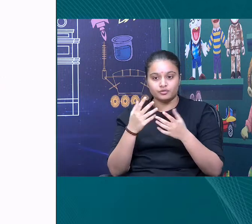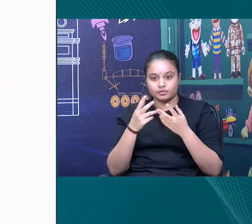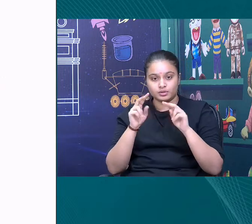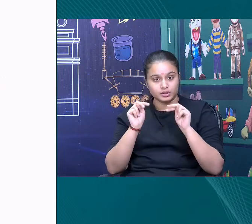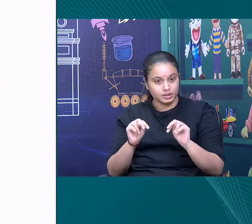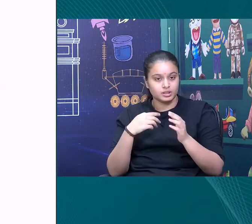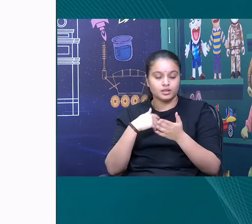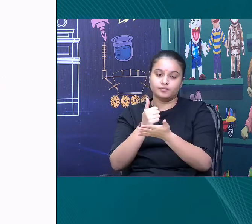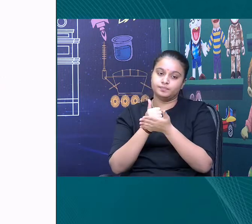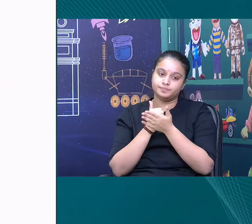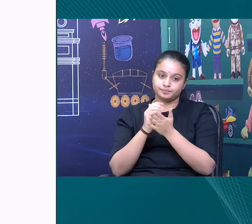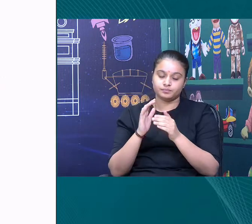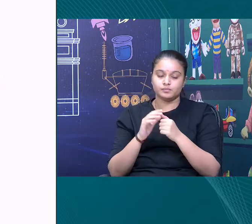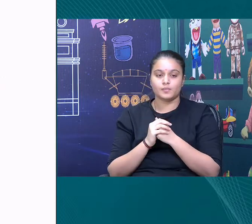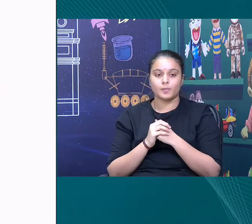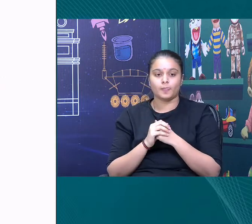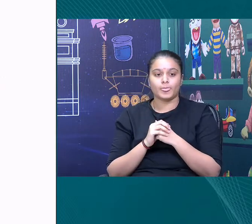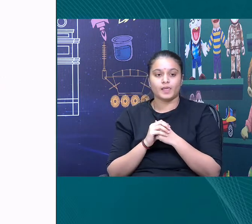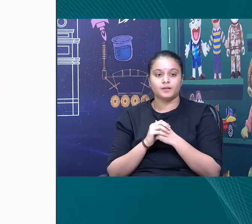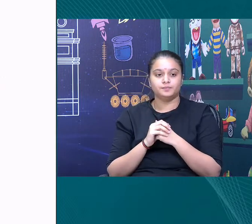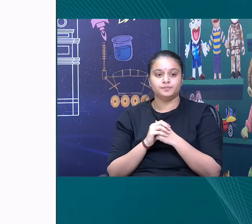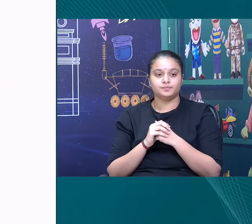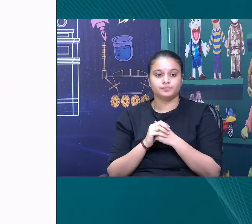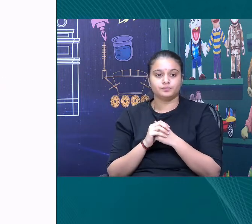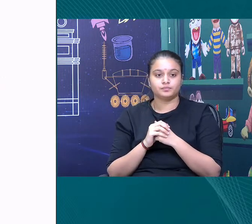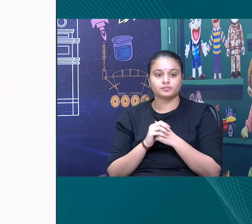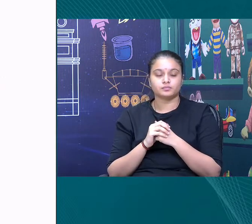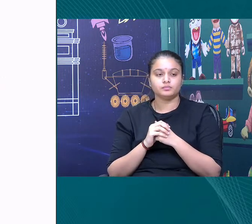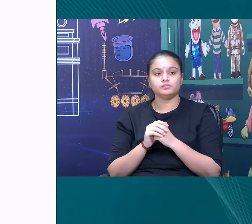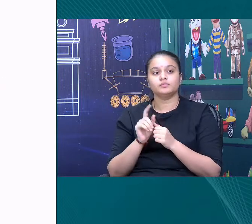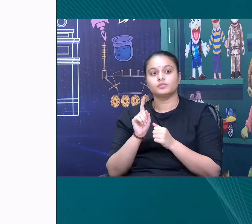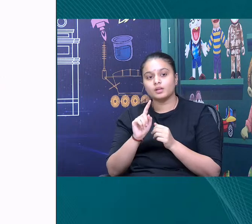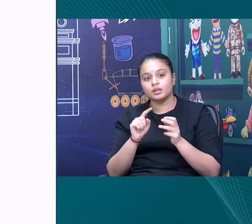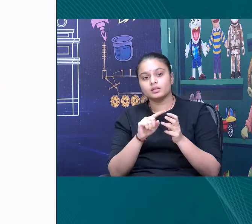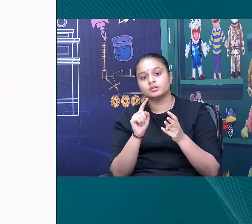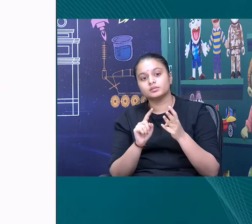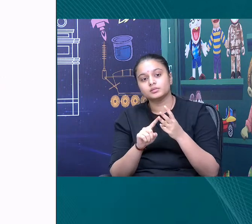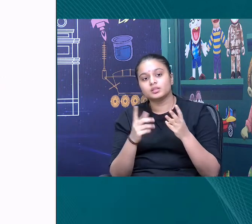it. At the same time, being independent. And yes,